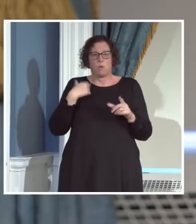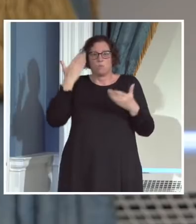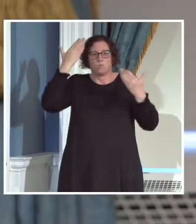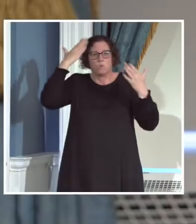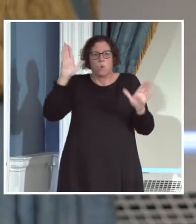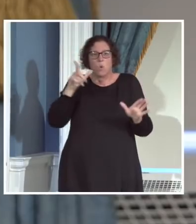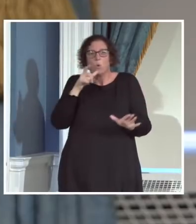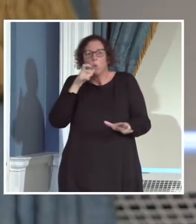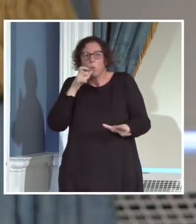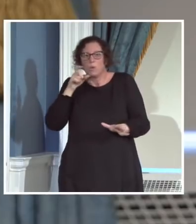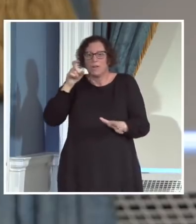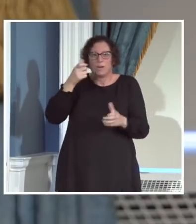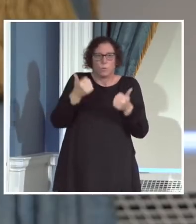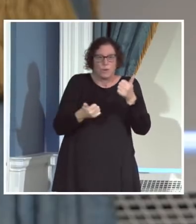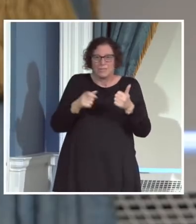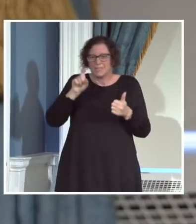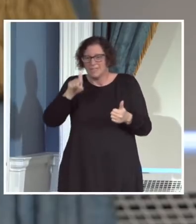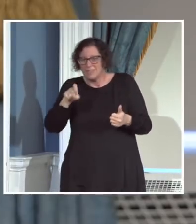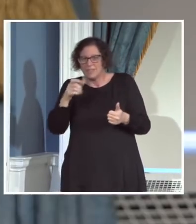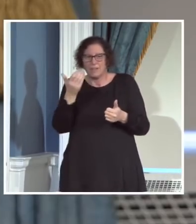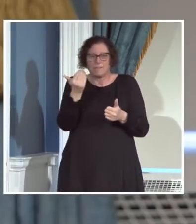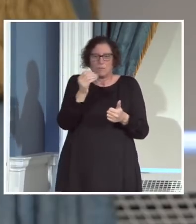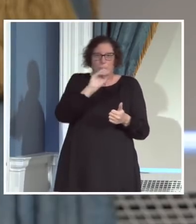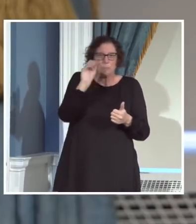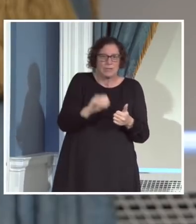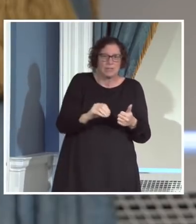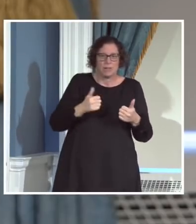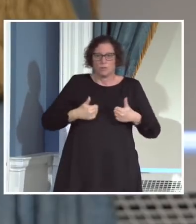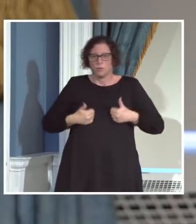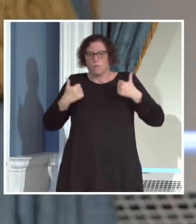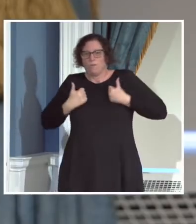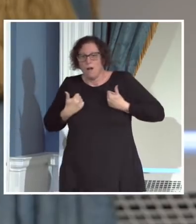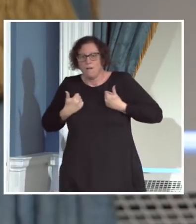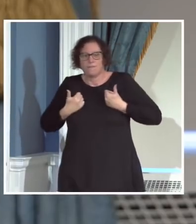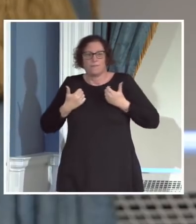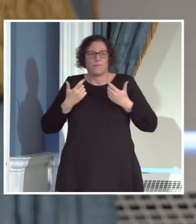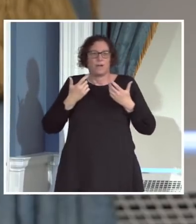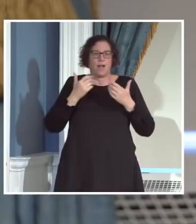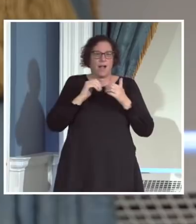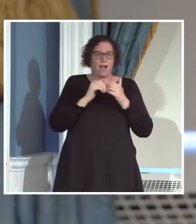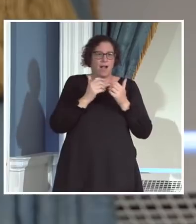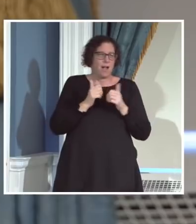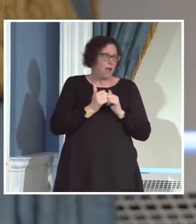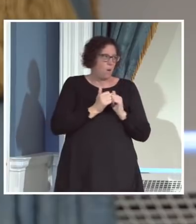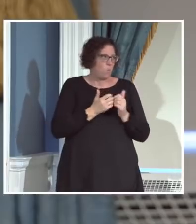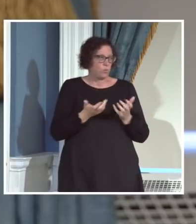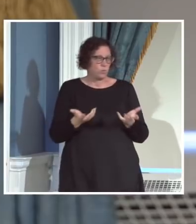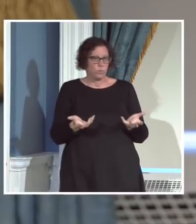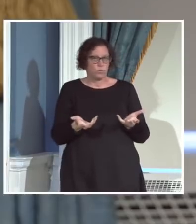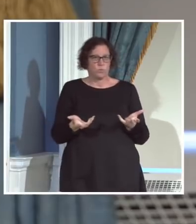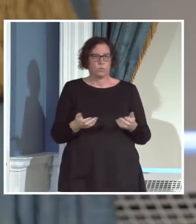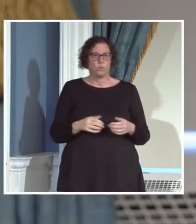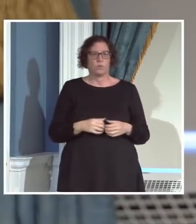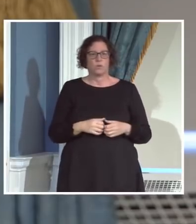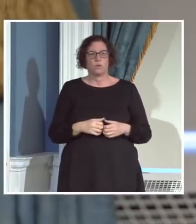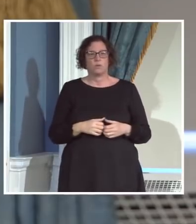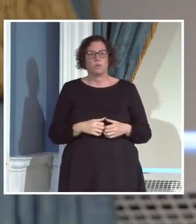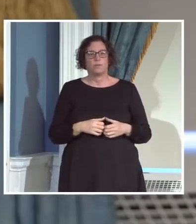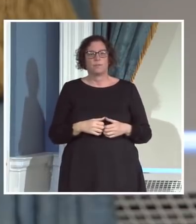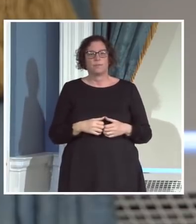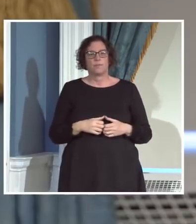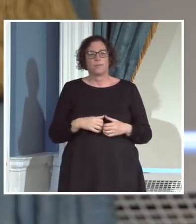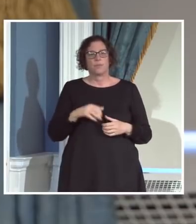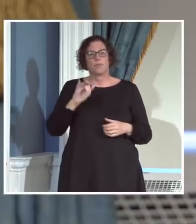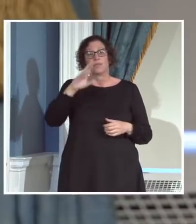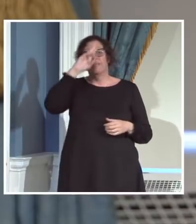of people. And part of when I talk to people in the hospital, part of what's so hard for them is they only see